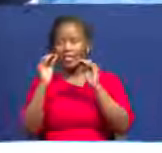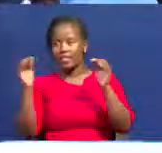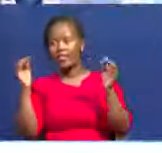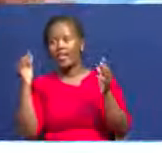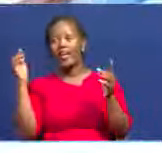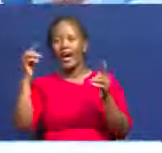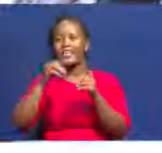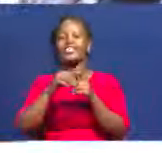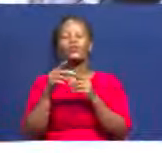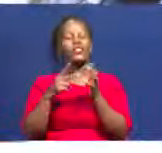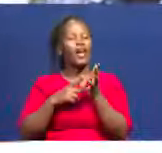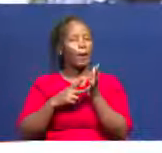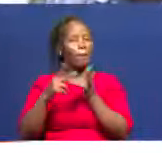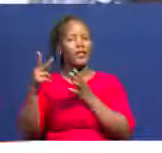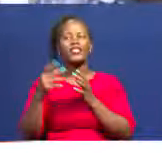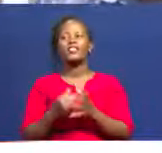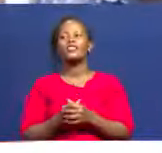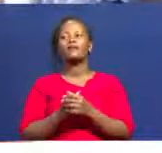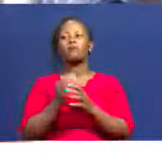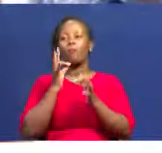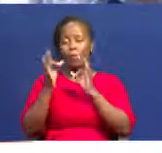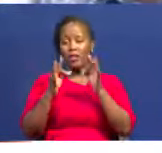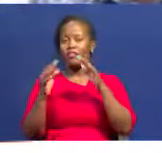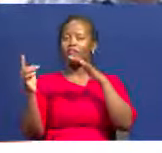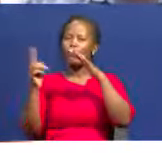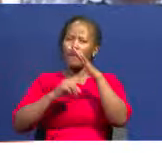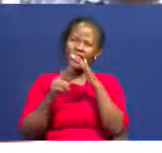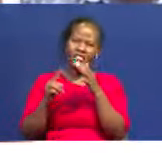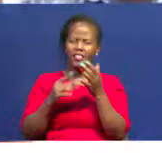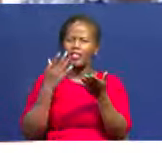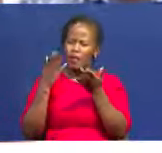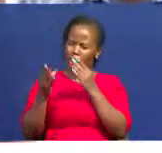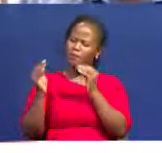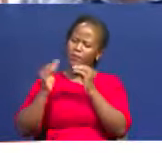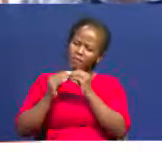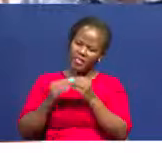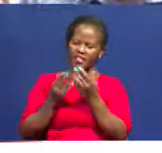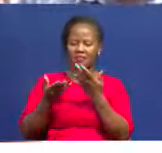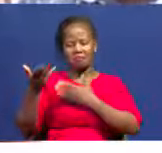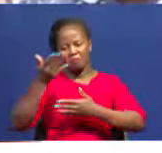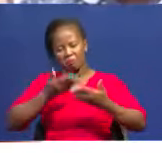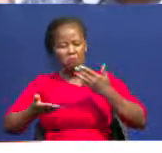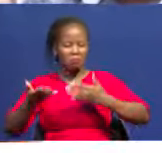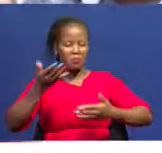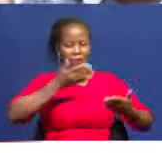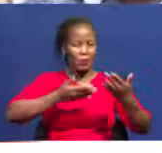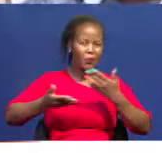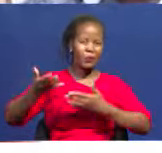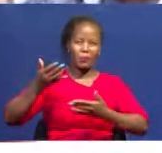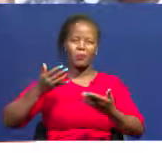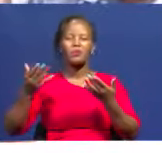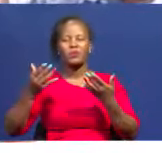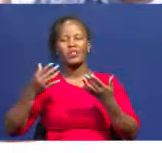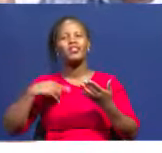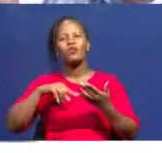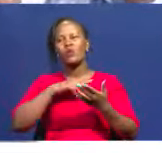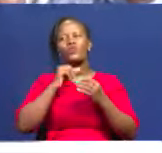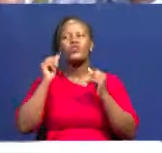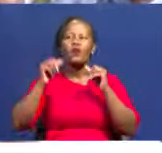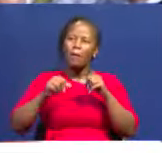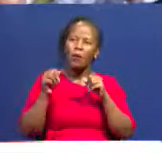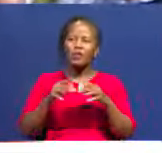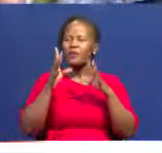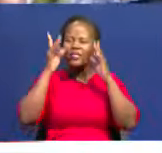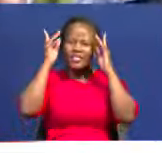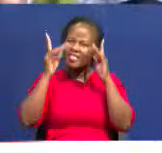hatari za kikazi. If the ministry could have called us to the table and told us that this is a give and take, we could be able to go back to the drawing board